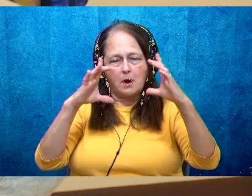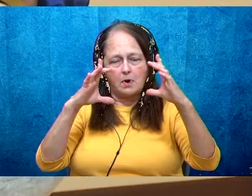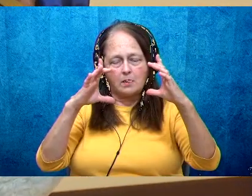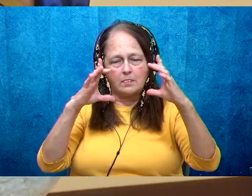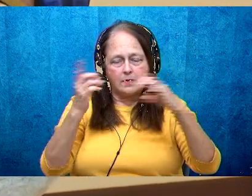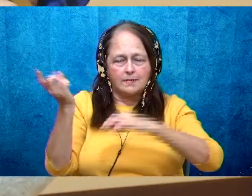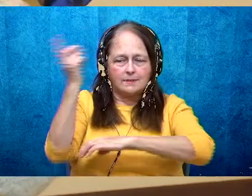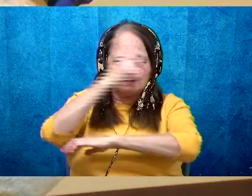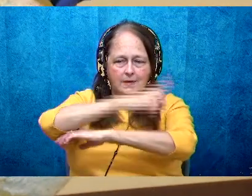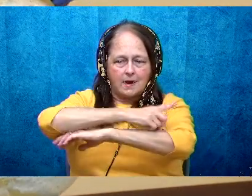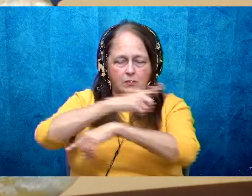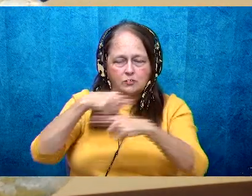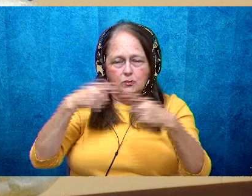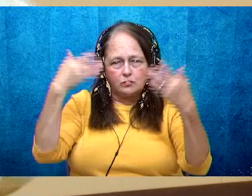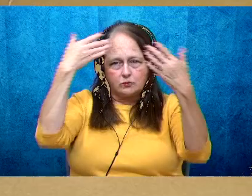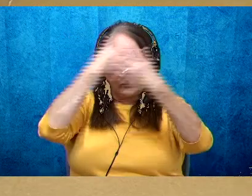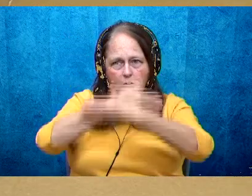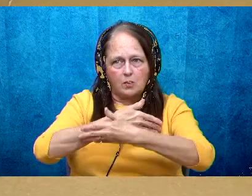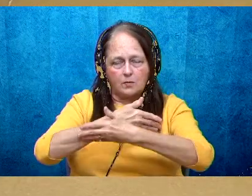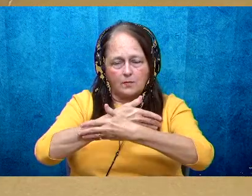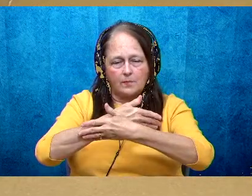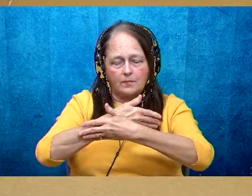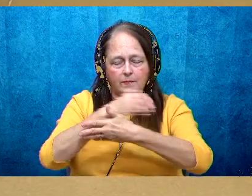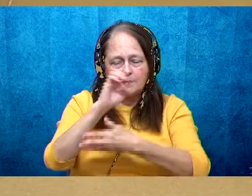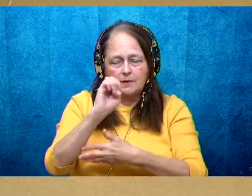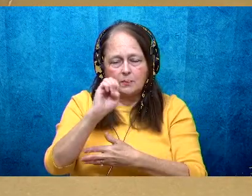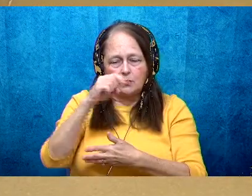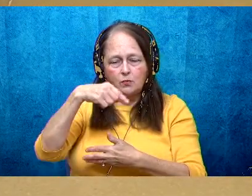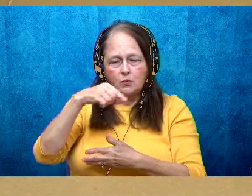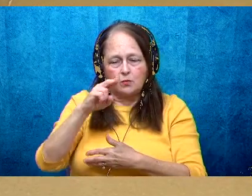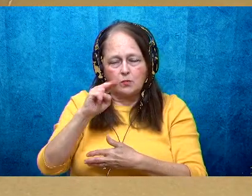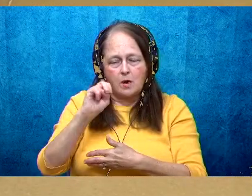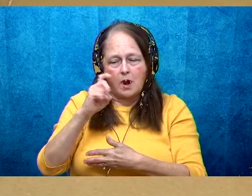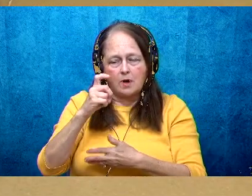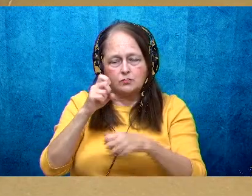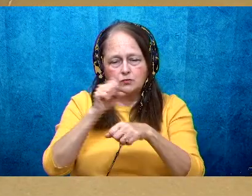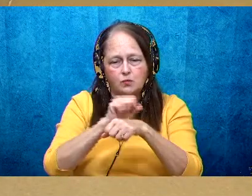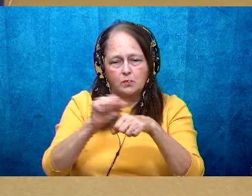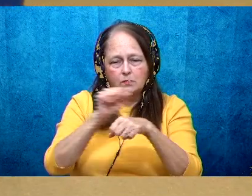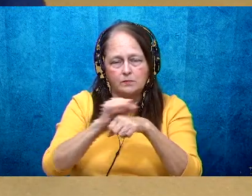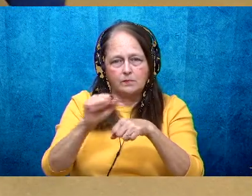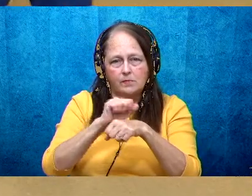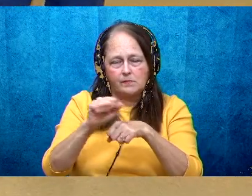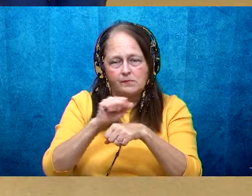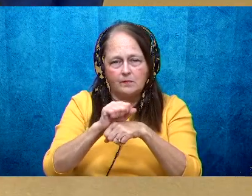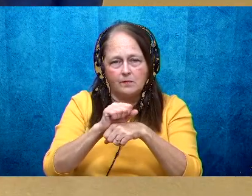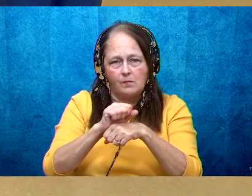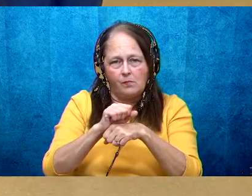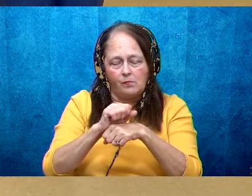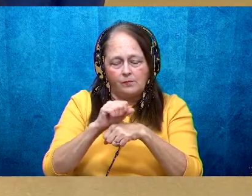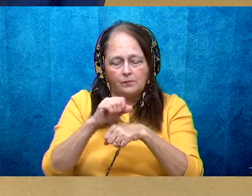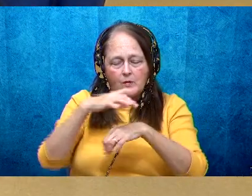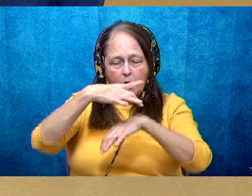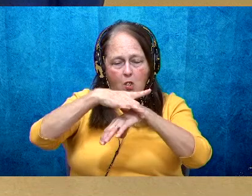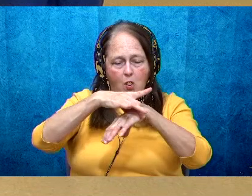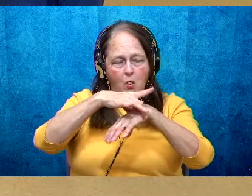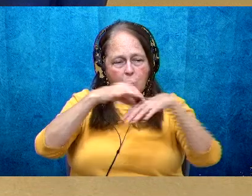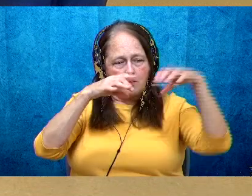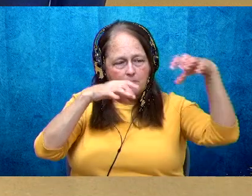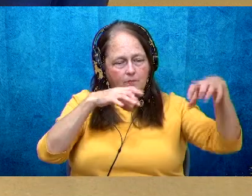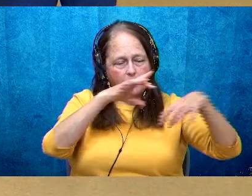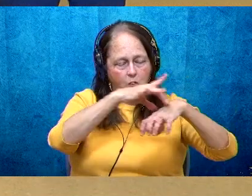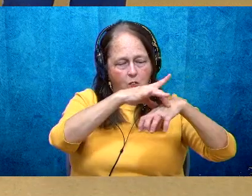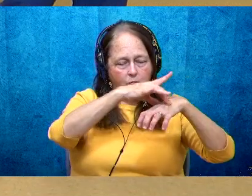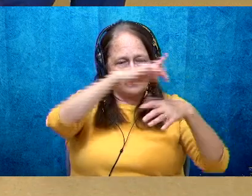to darkness and those equinox work. So we've got the Earth and he's got his same